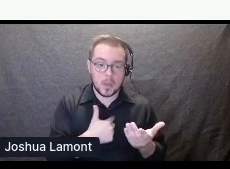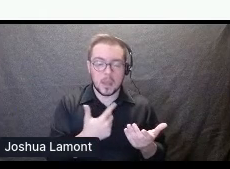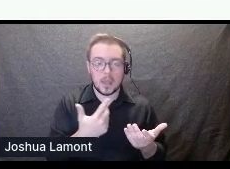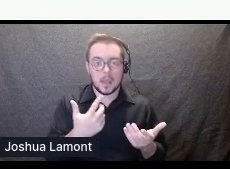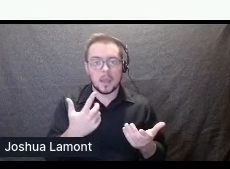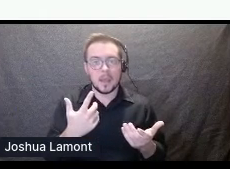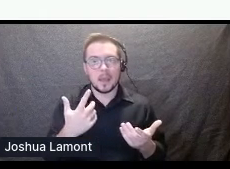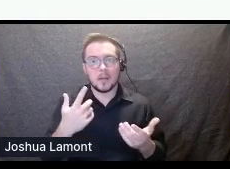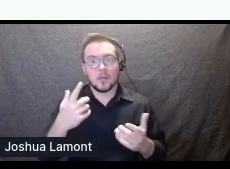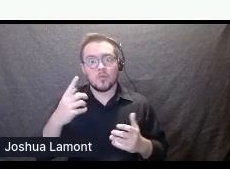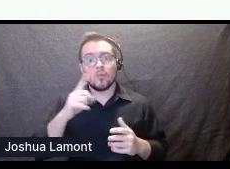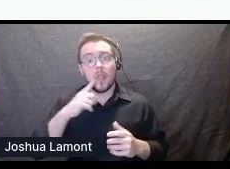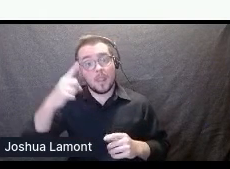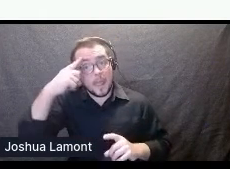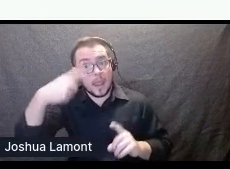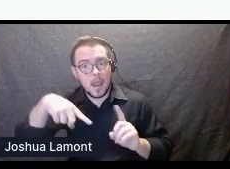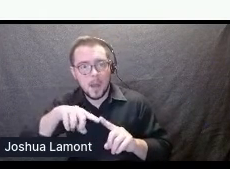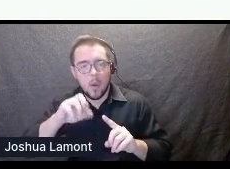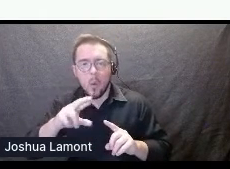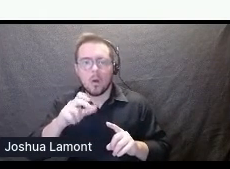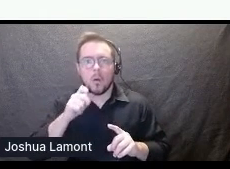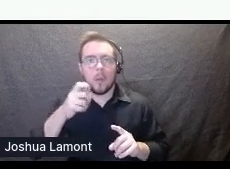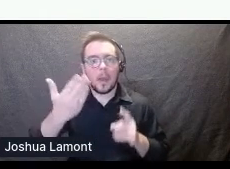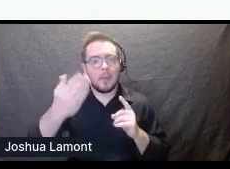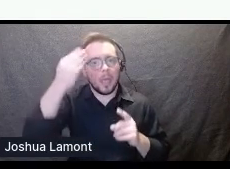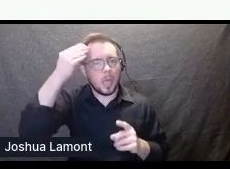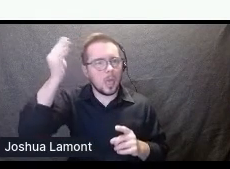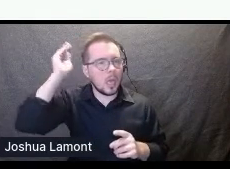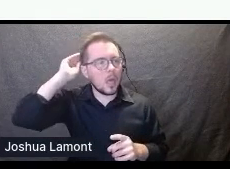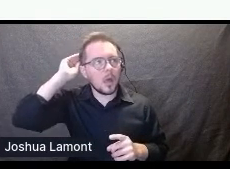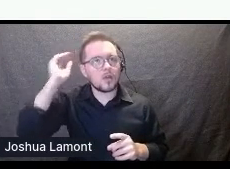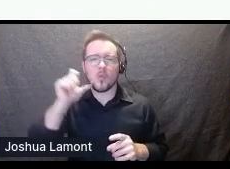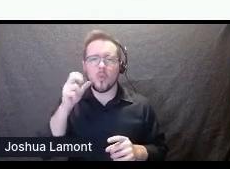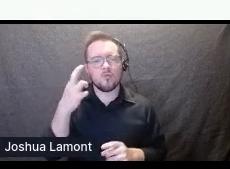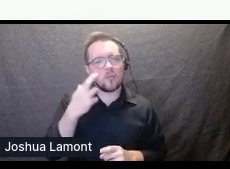consciously or subconsciously hold about those who are different from us.